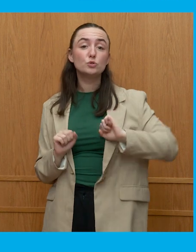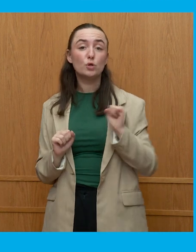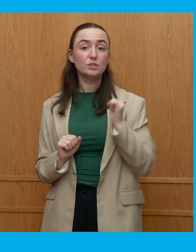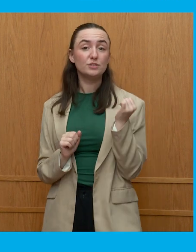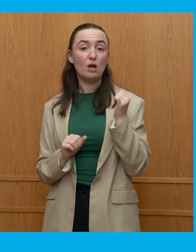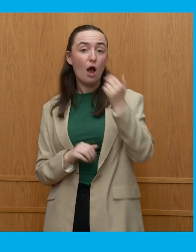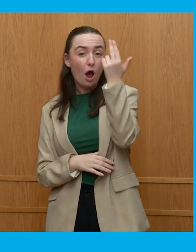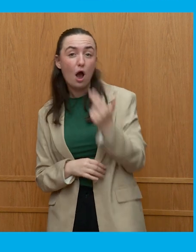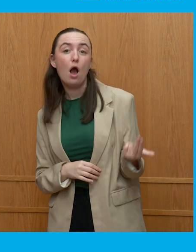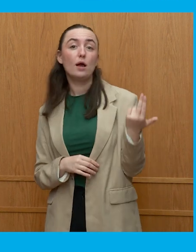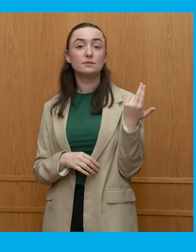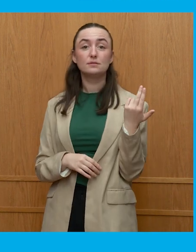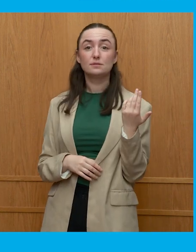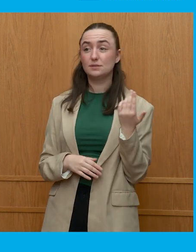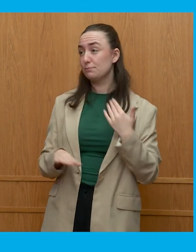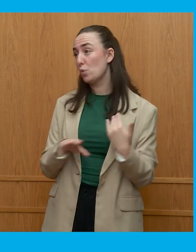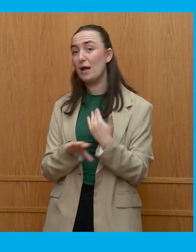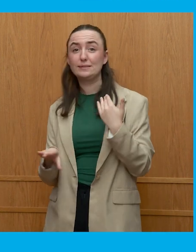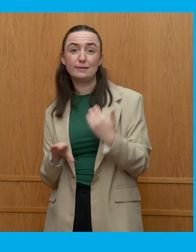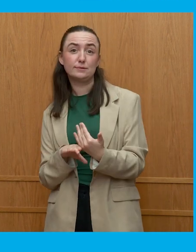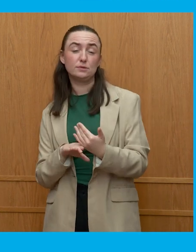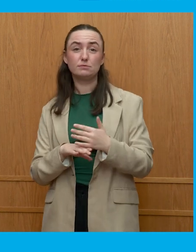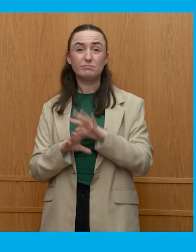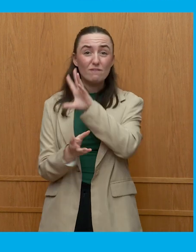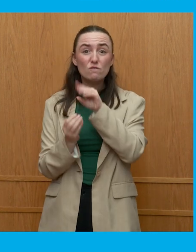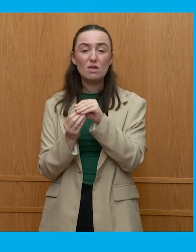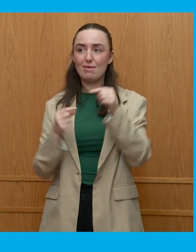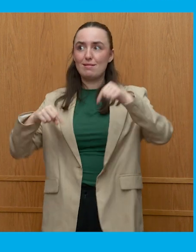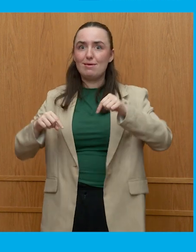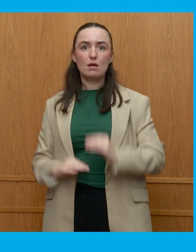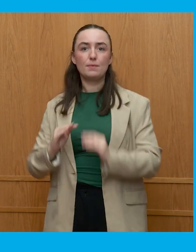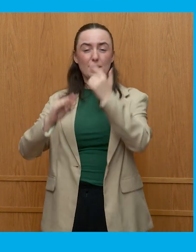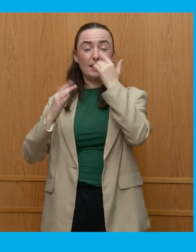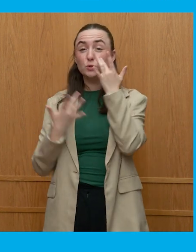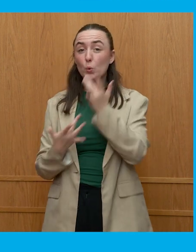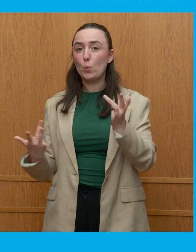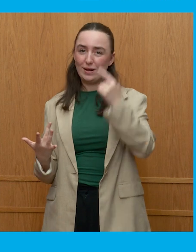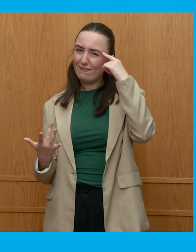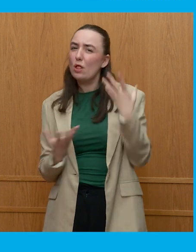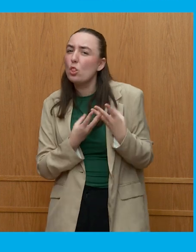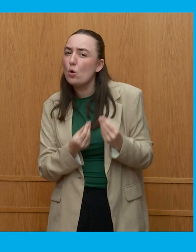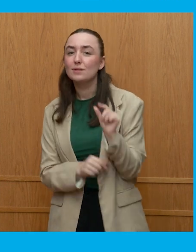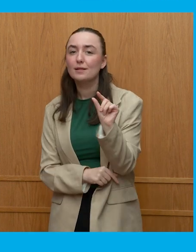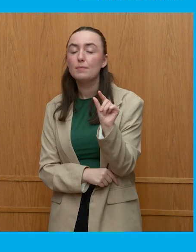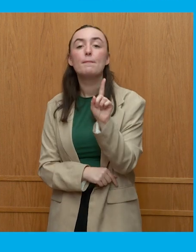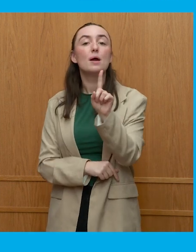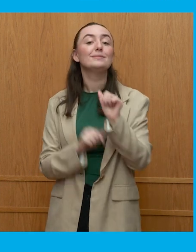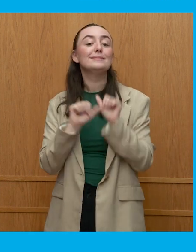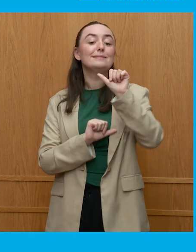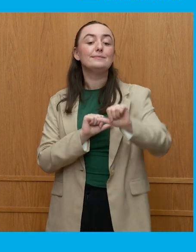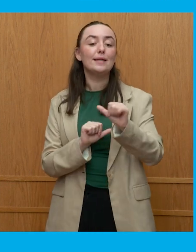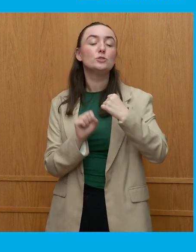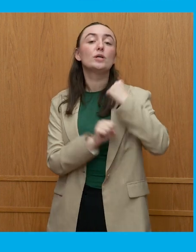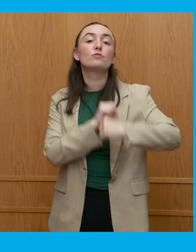architecture, young practices and older ones. And that I think has got a bit lost over the piece. Now that's for the next generation of politicians to